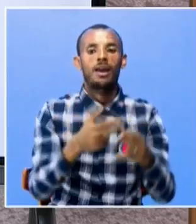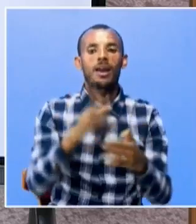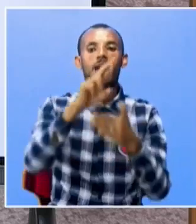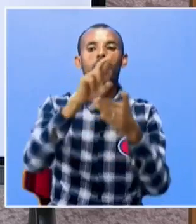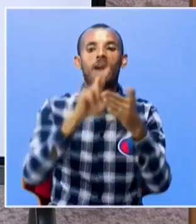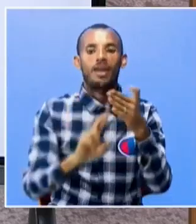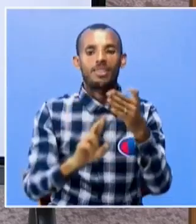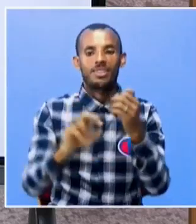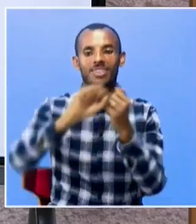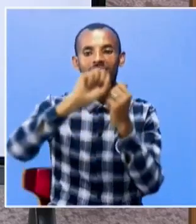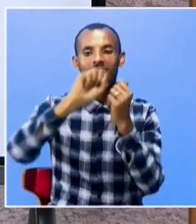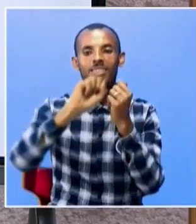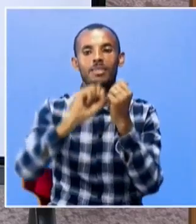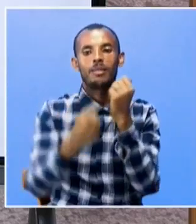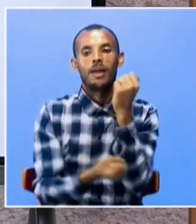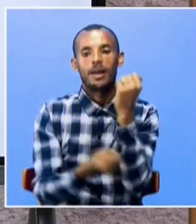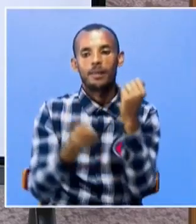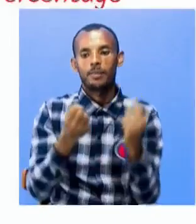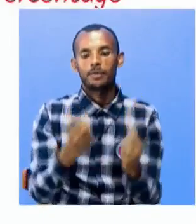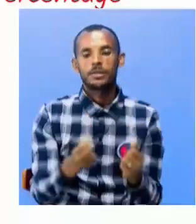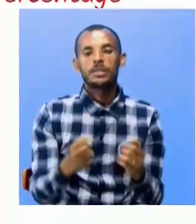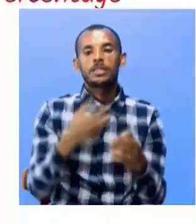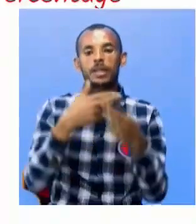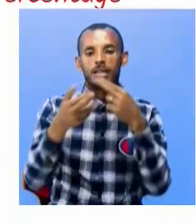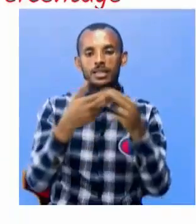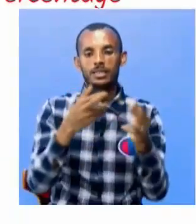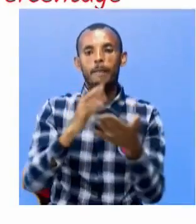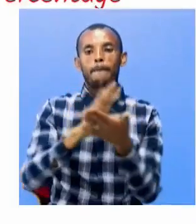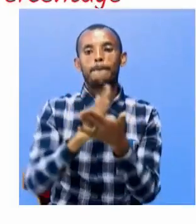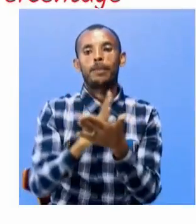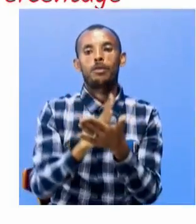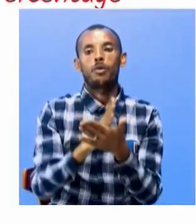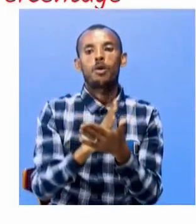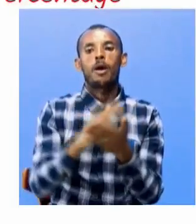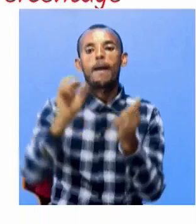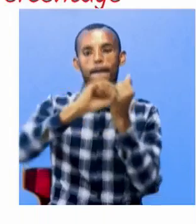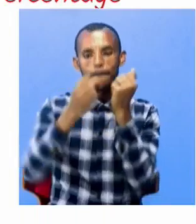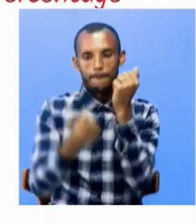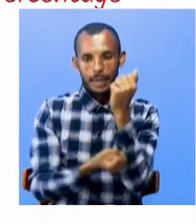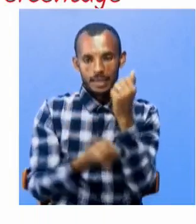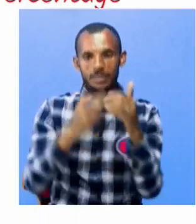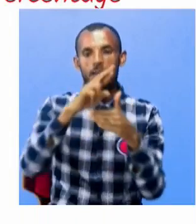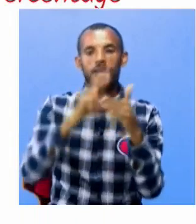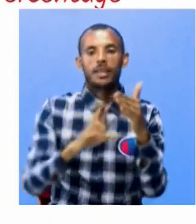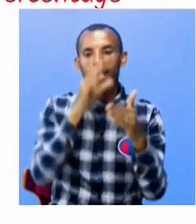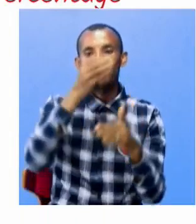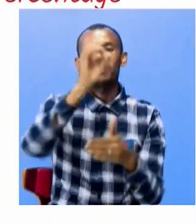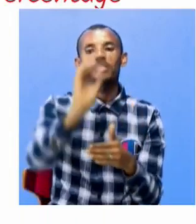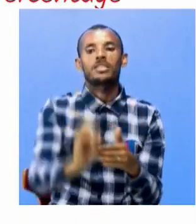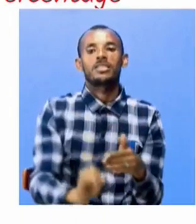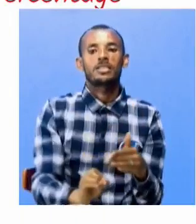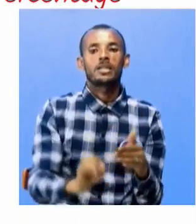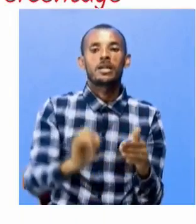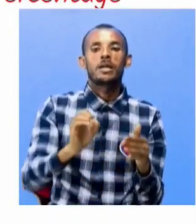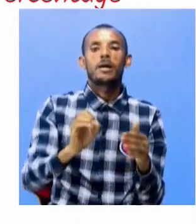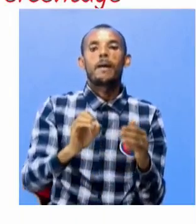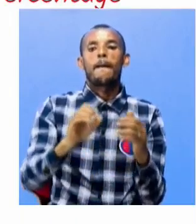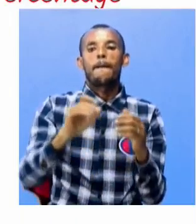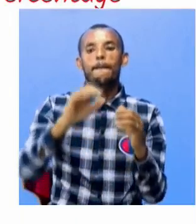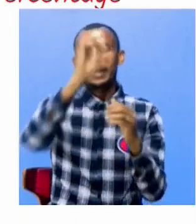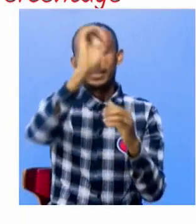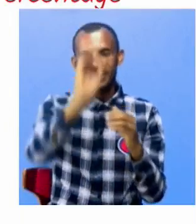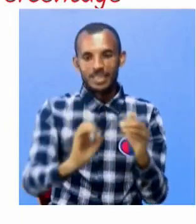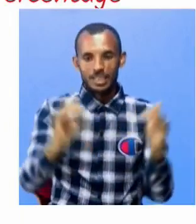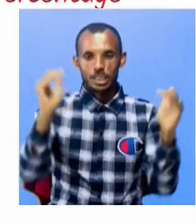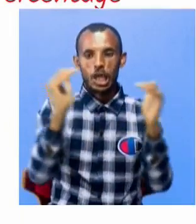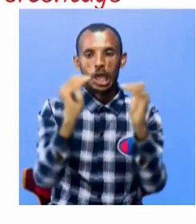base. Therefore, here, the relationship between base rate percentage is given by percentage is